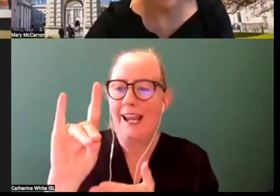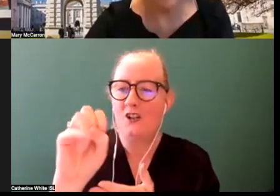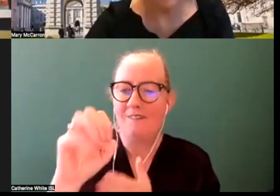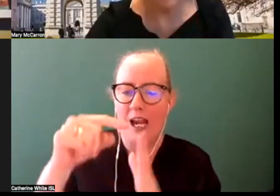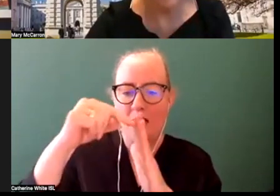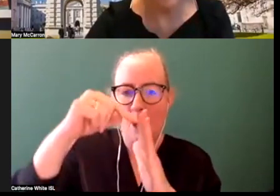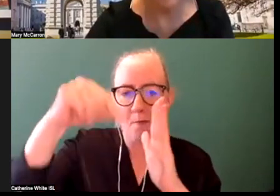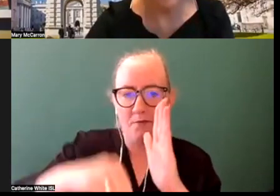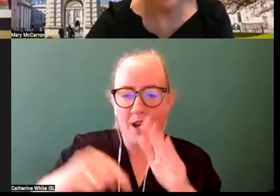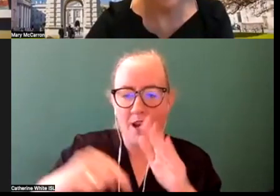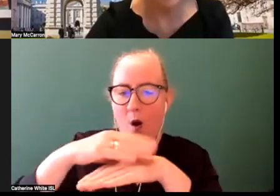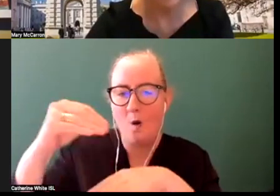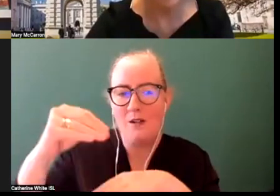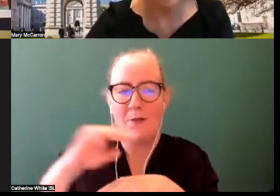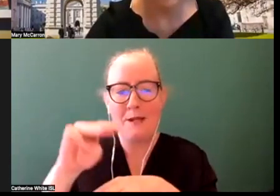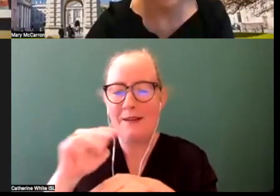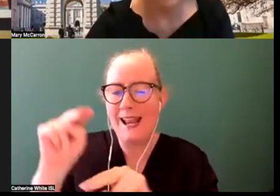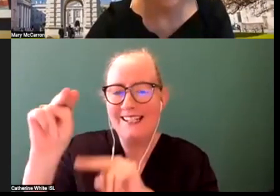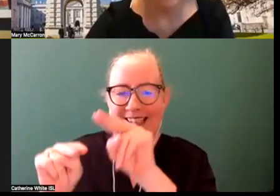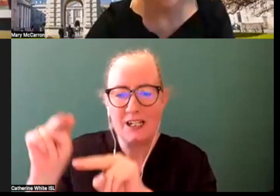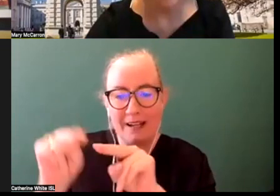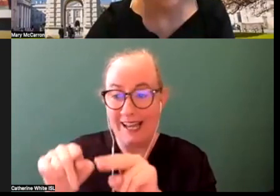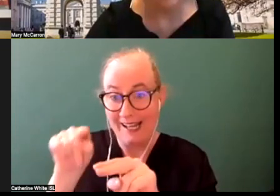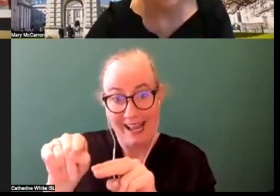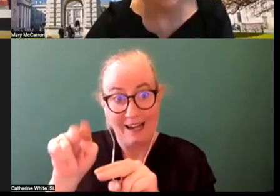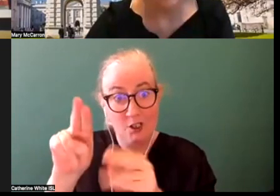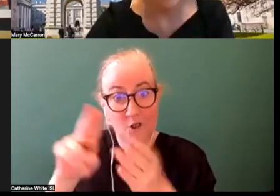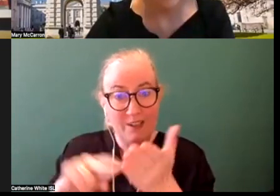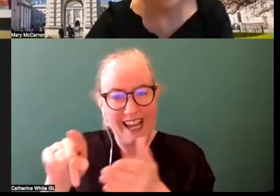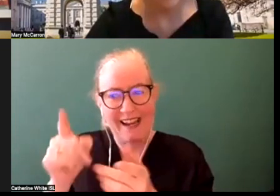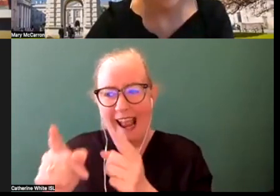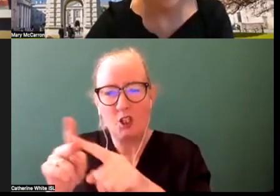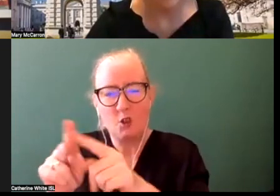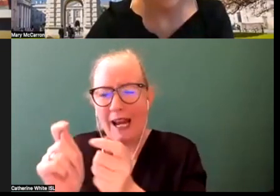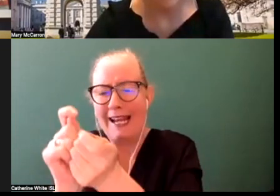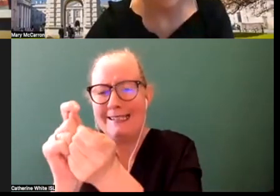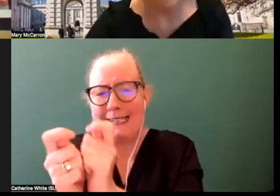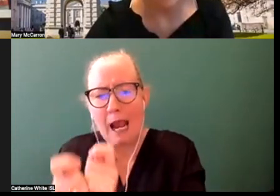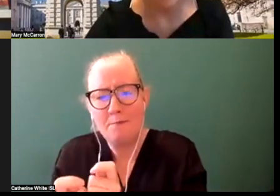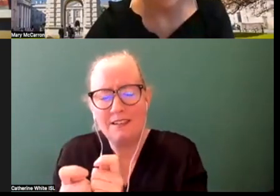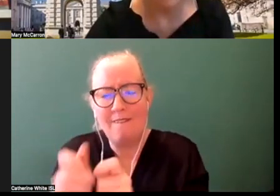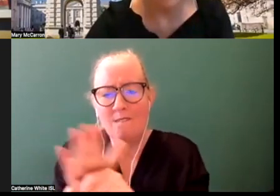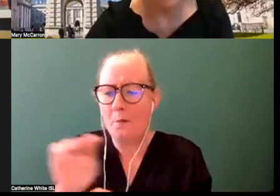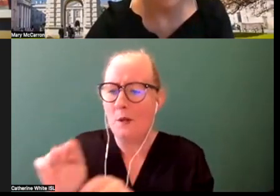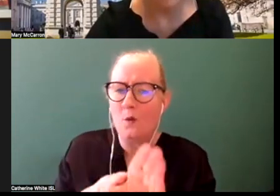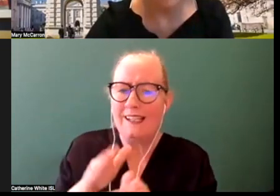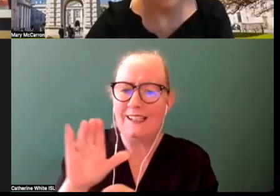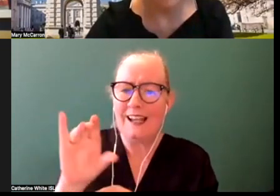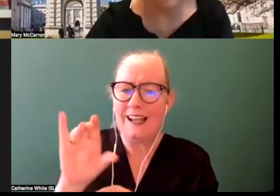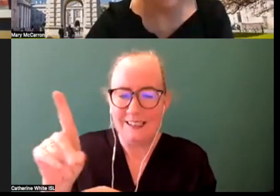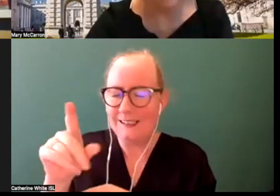comprehensive geriatric assessment as a tool that could be, you know, adapted maybe to suit people with disabilities. So it's that link